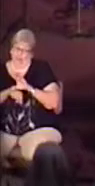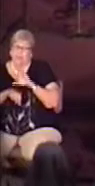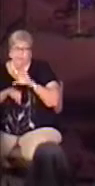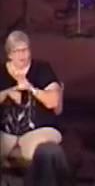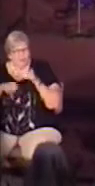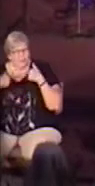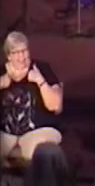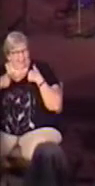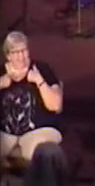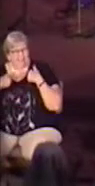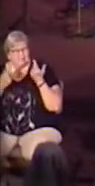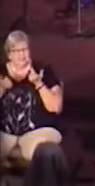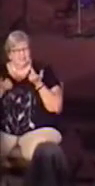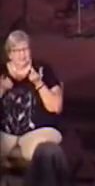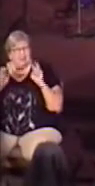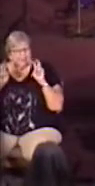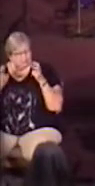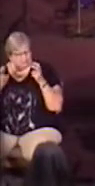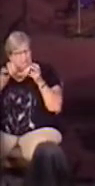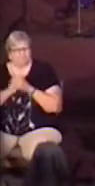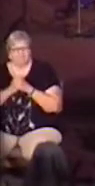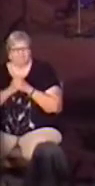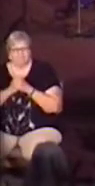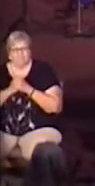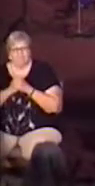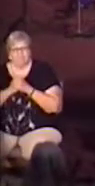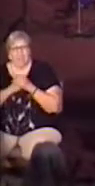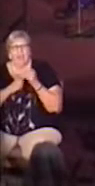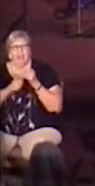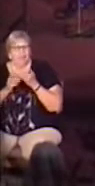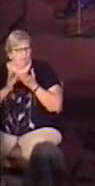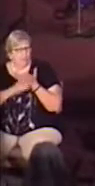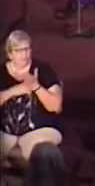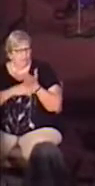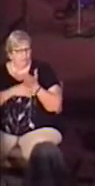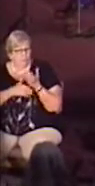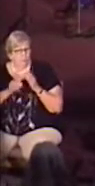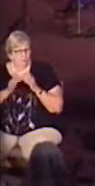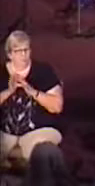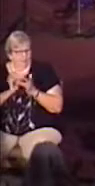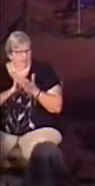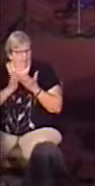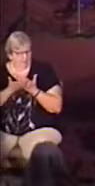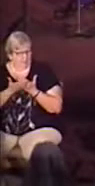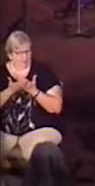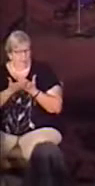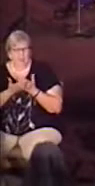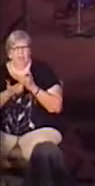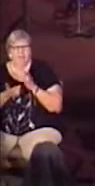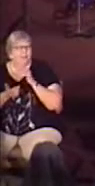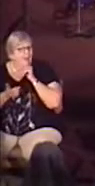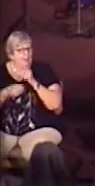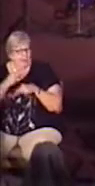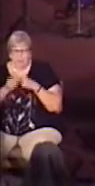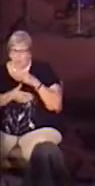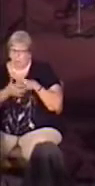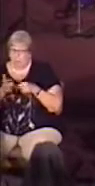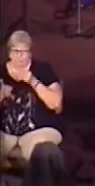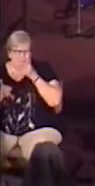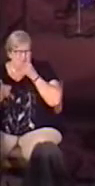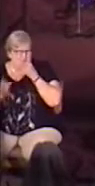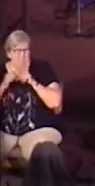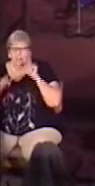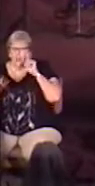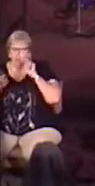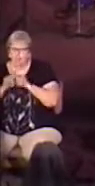church has this issue, and it's plagued throughout Scripture about agreeing not on what to eat, but on agreeing